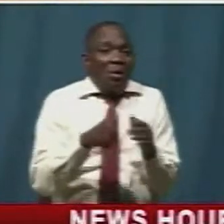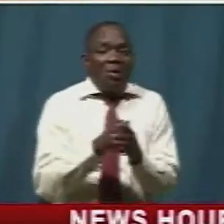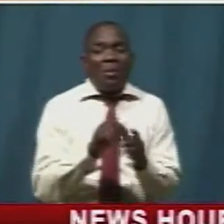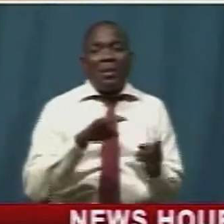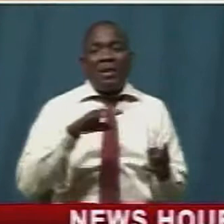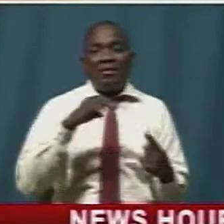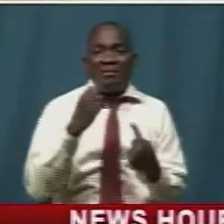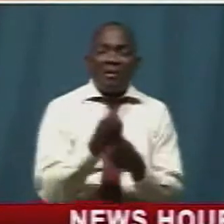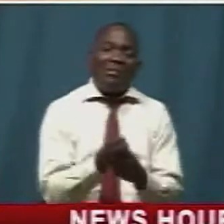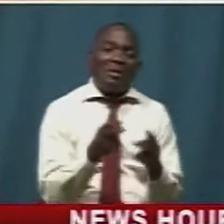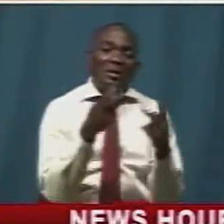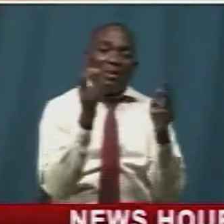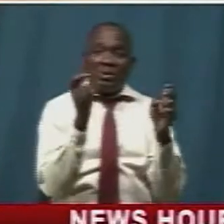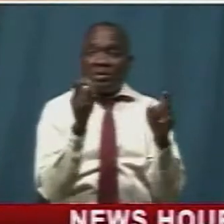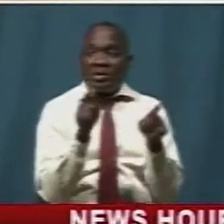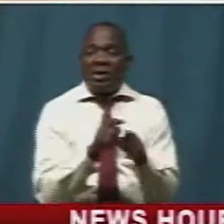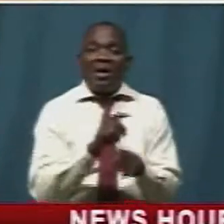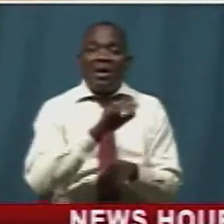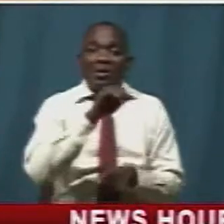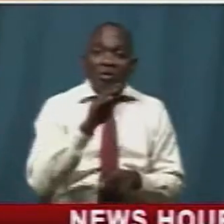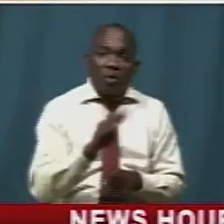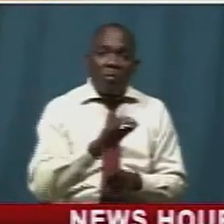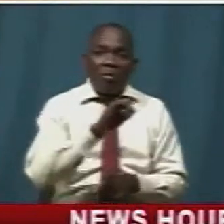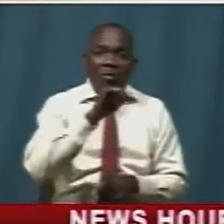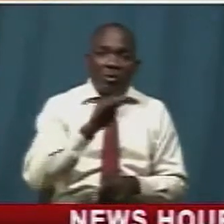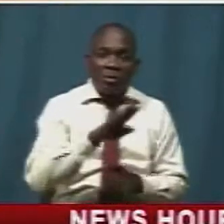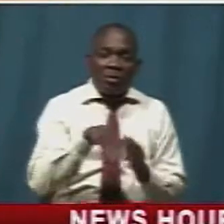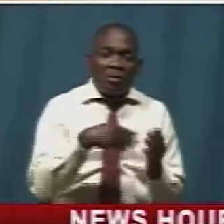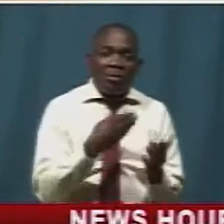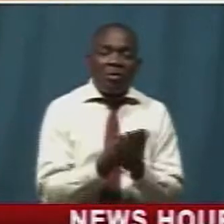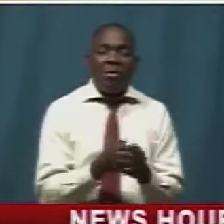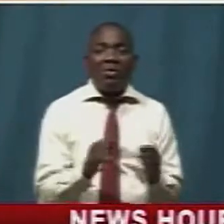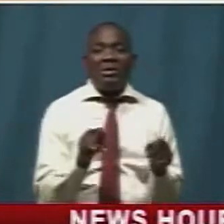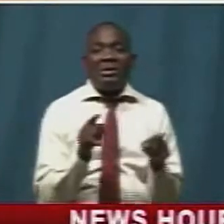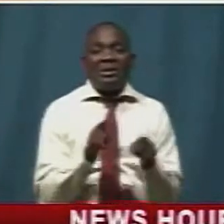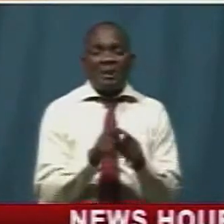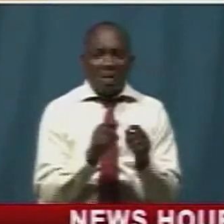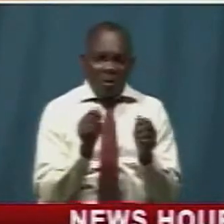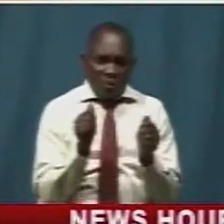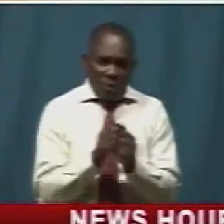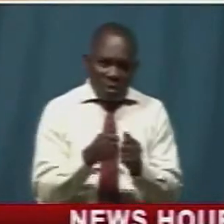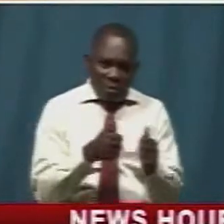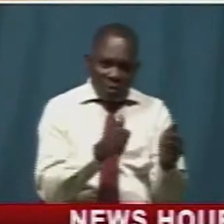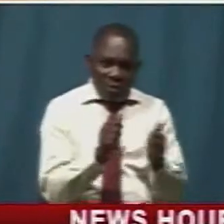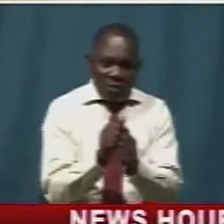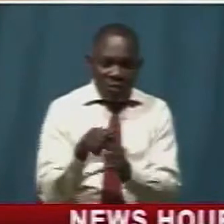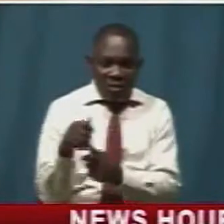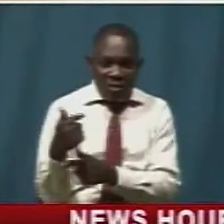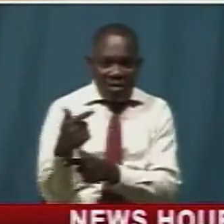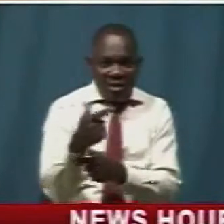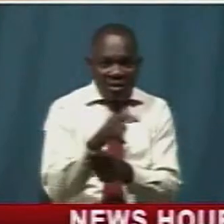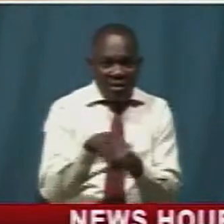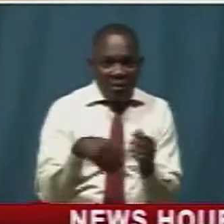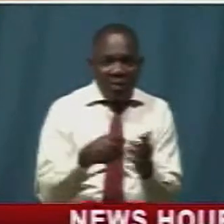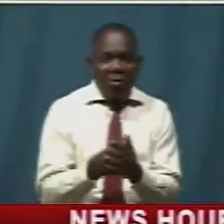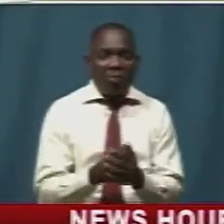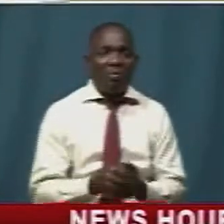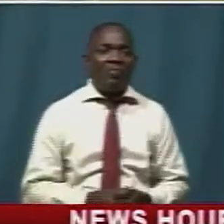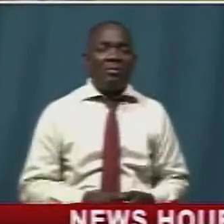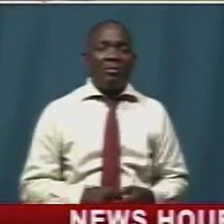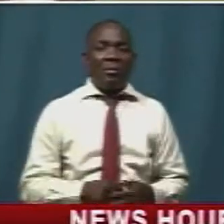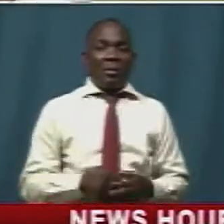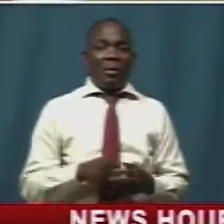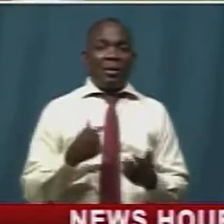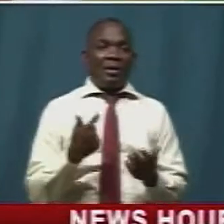environmental concerns, and the jobs that they are going to create will also be in line with the greening aspects of the economy.